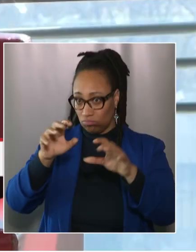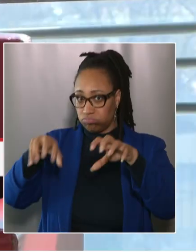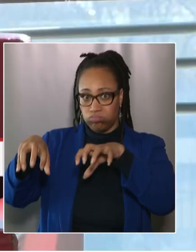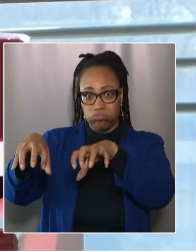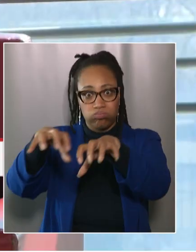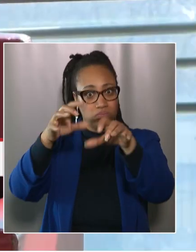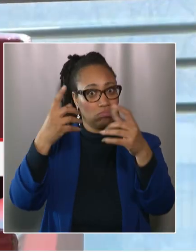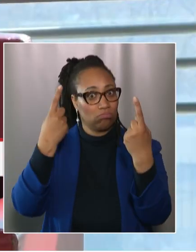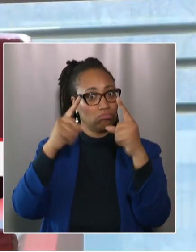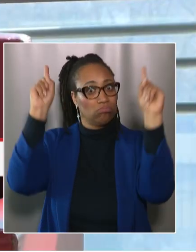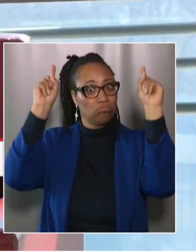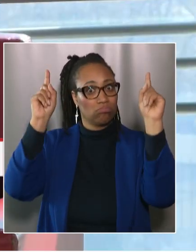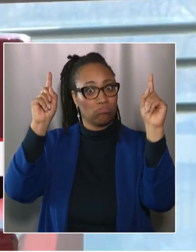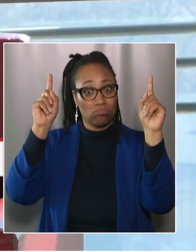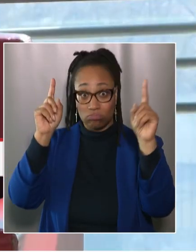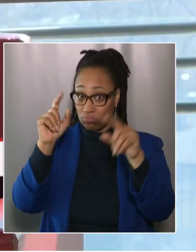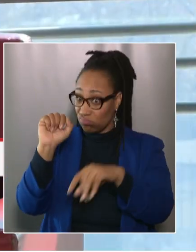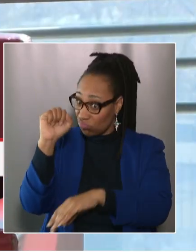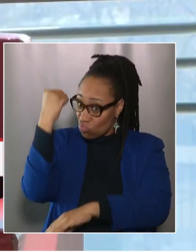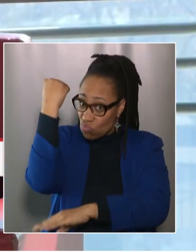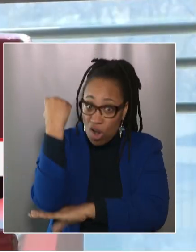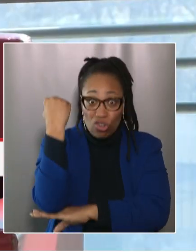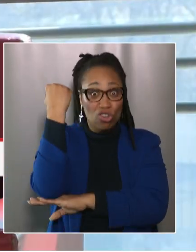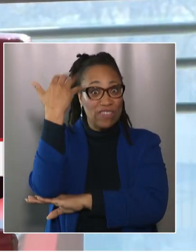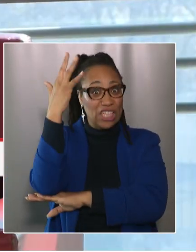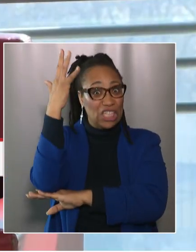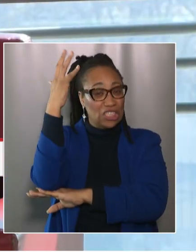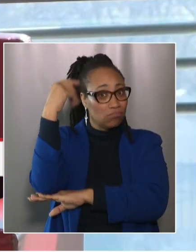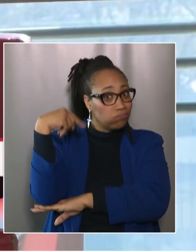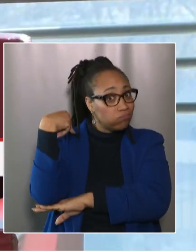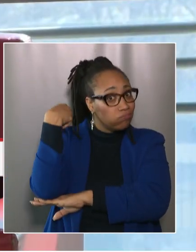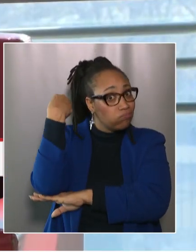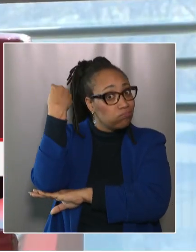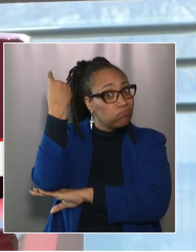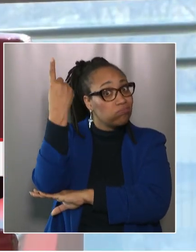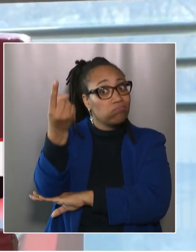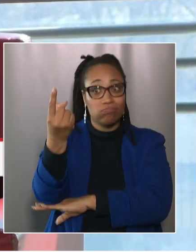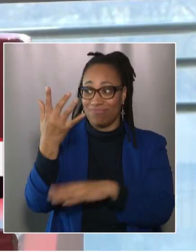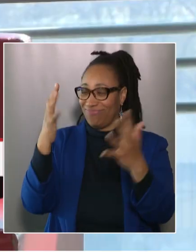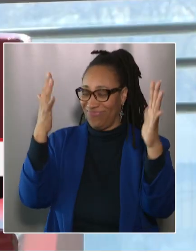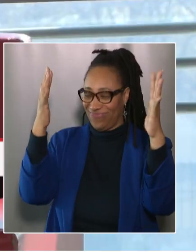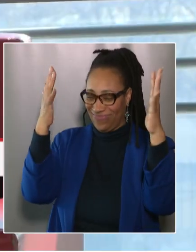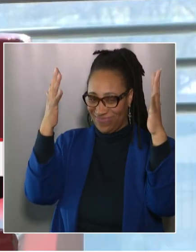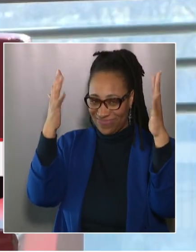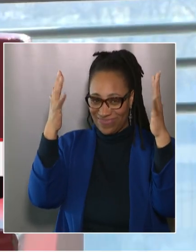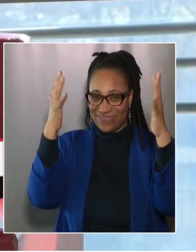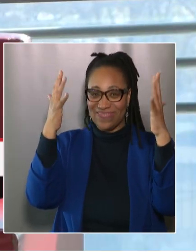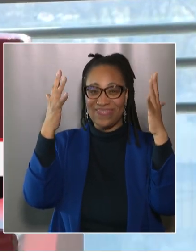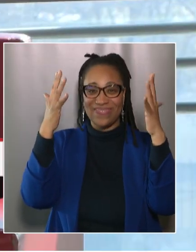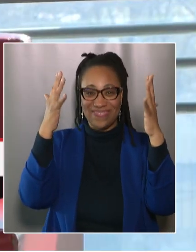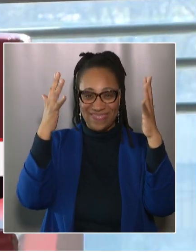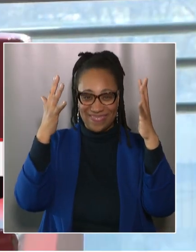met the affordable housing goal within that. And so that's a big thing.